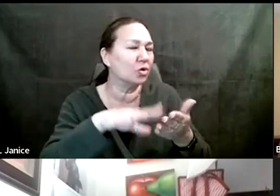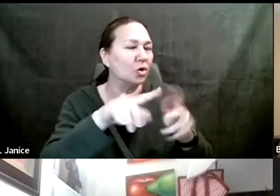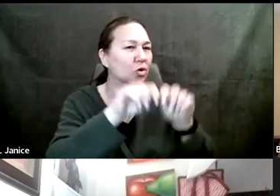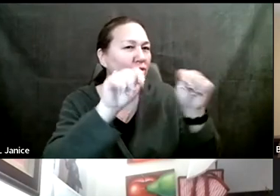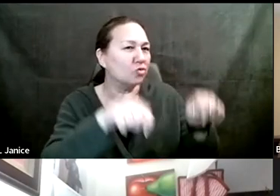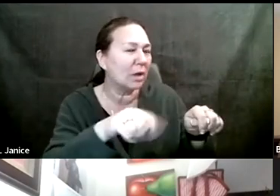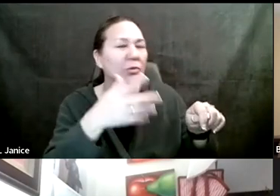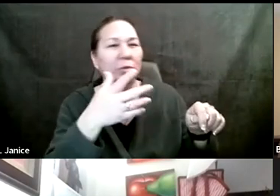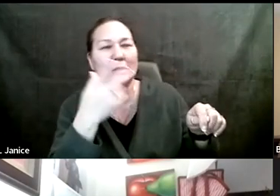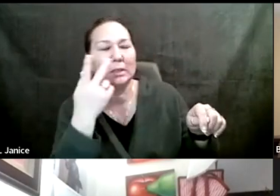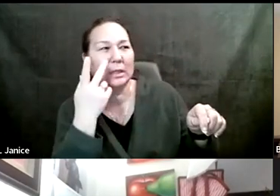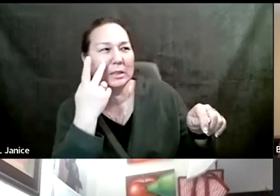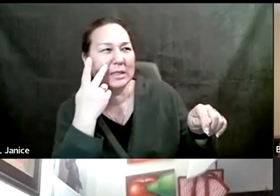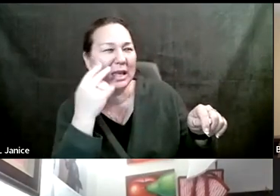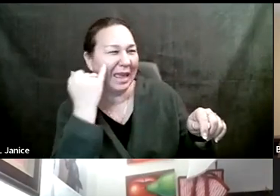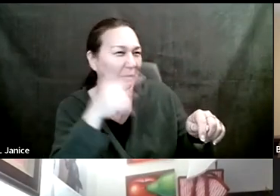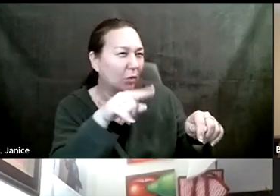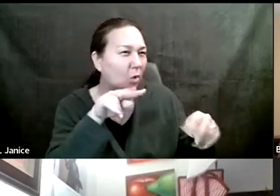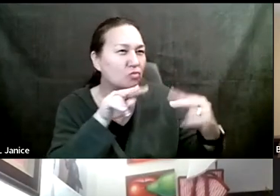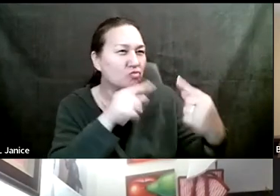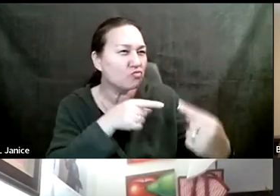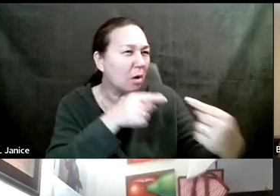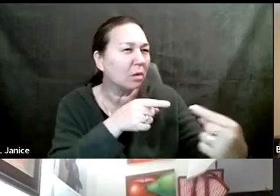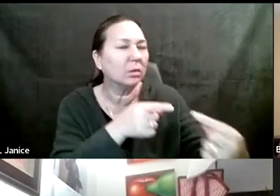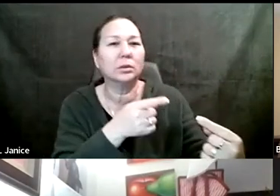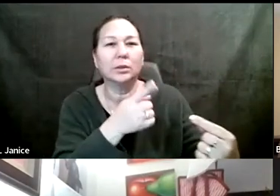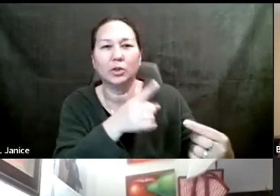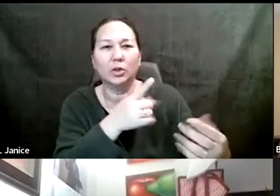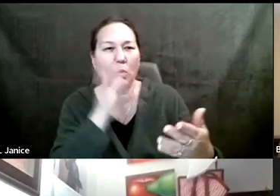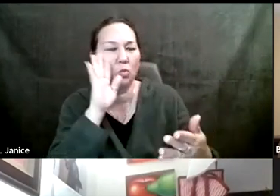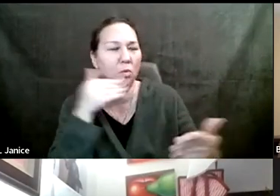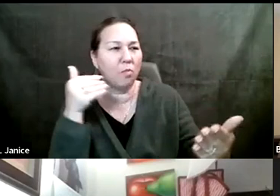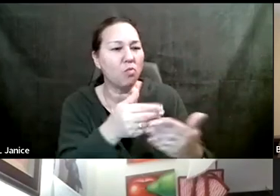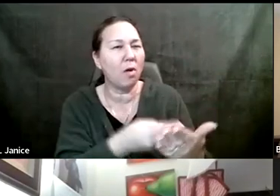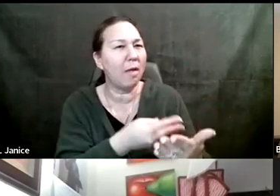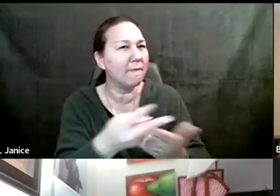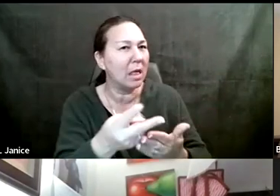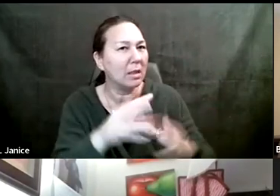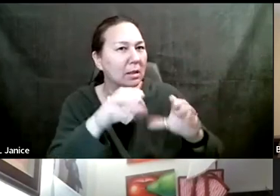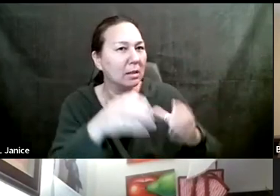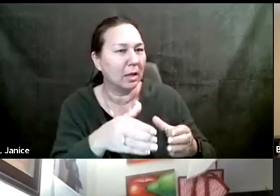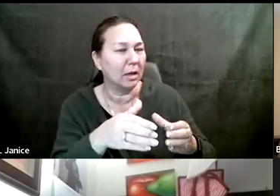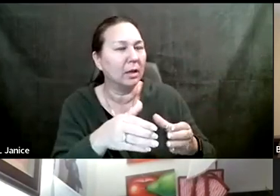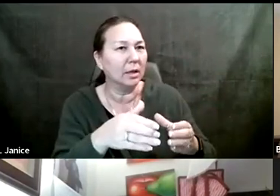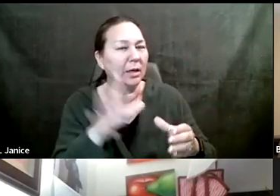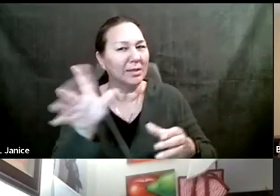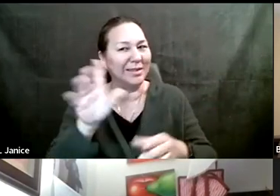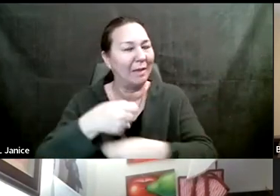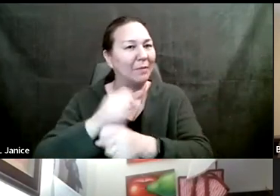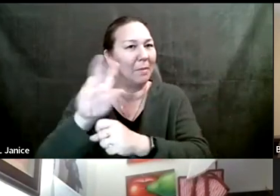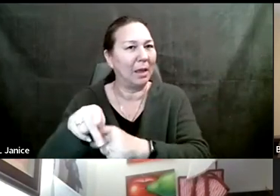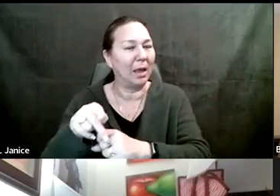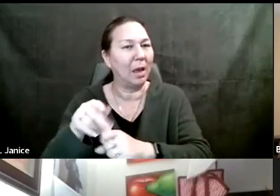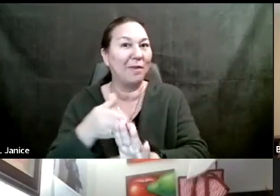they're struggling and have failed a class they know what their options are to be able to make it up before it becomes a real problem